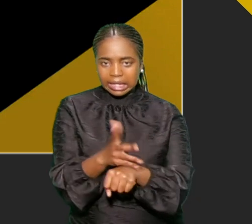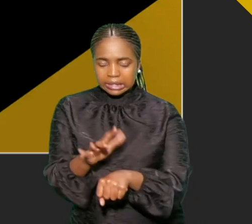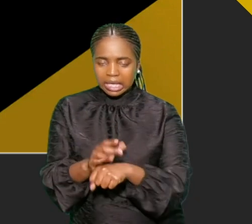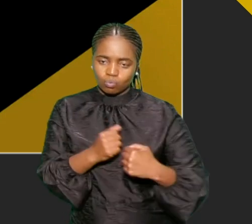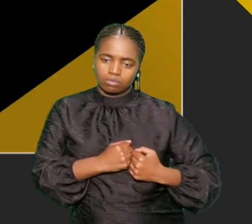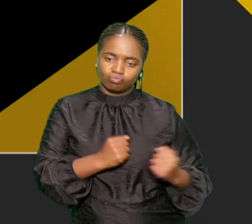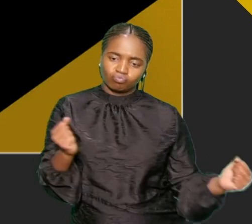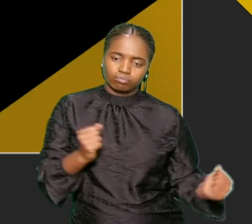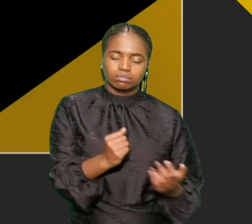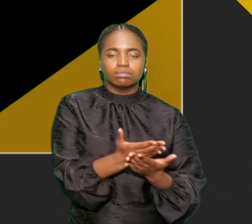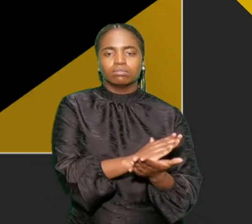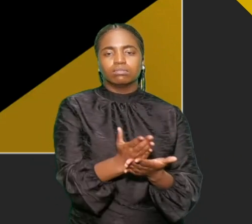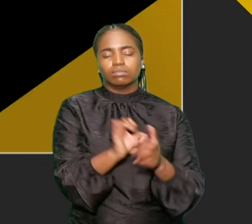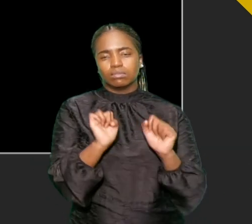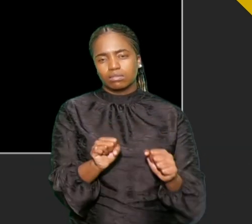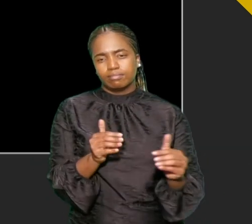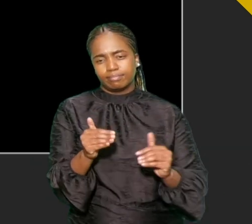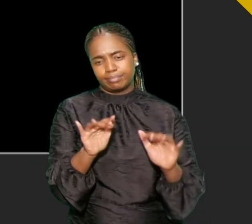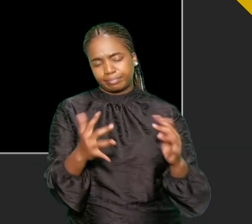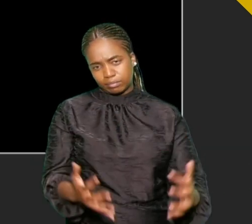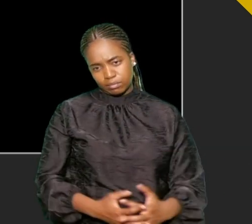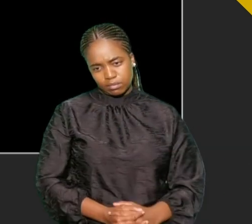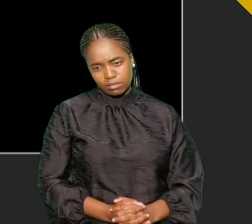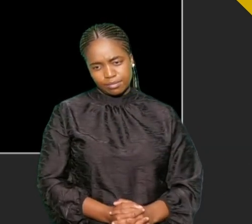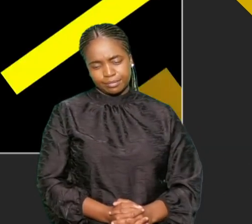our husband and how to cope.